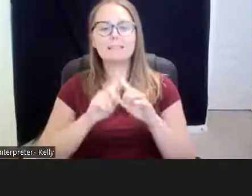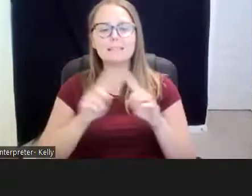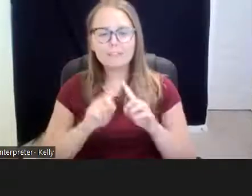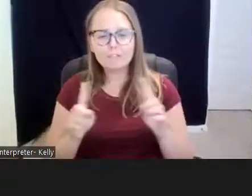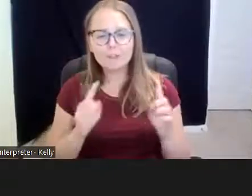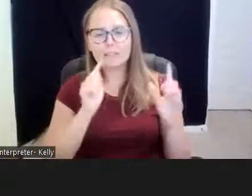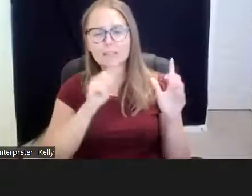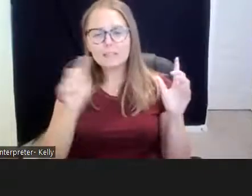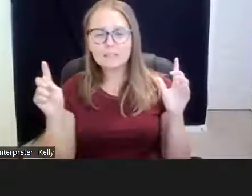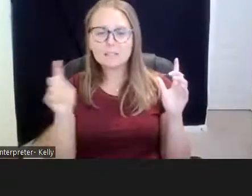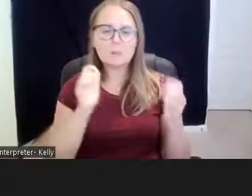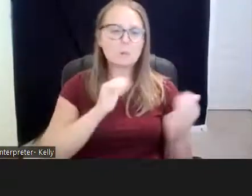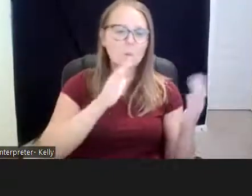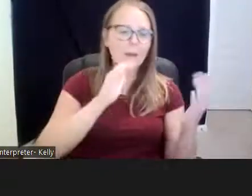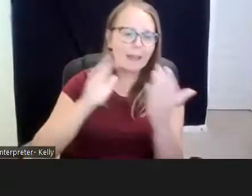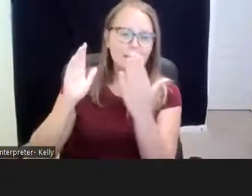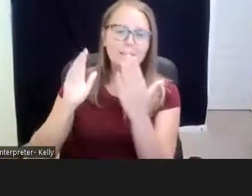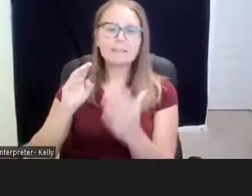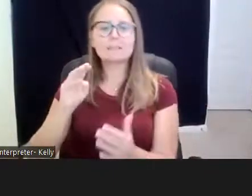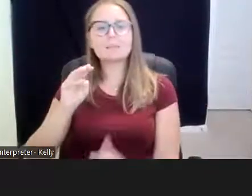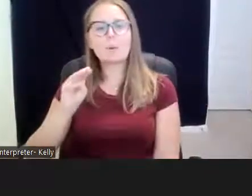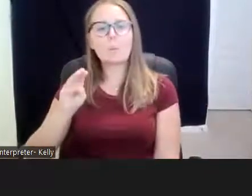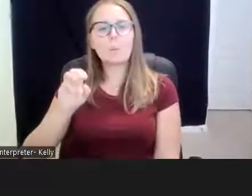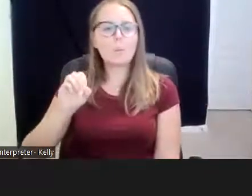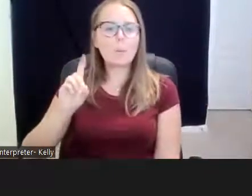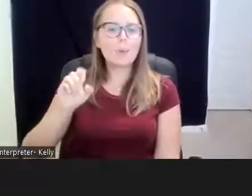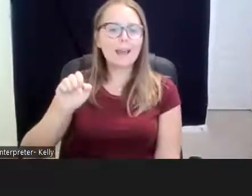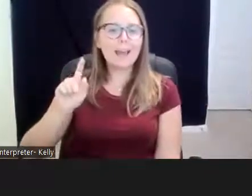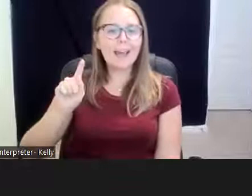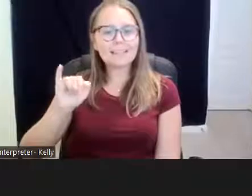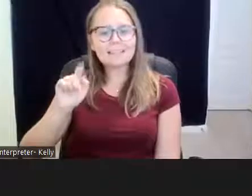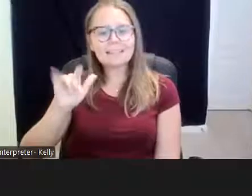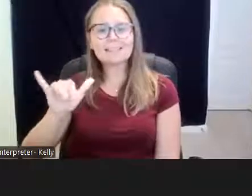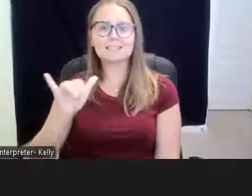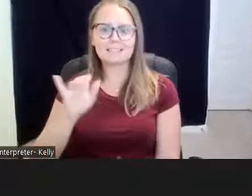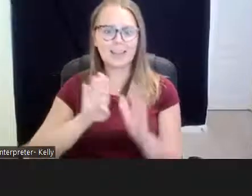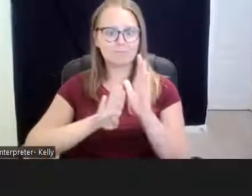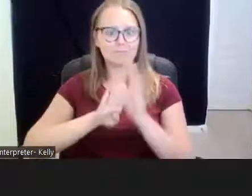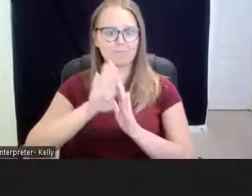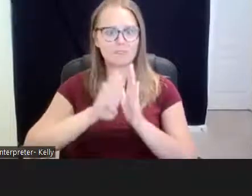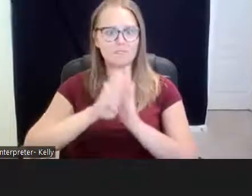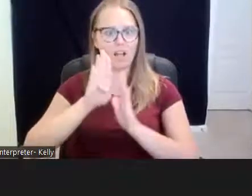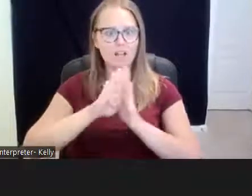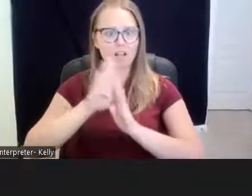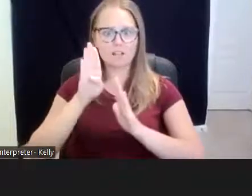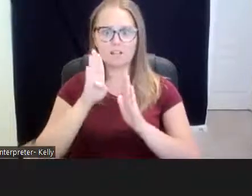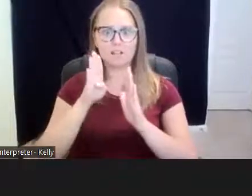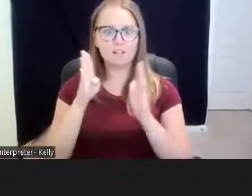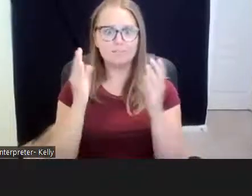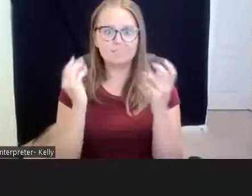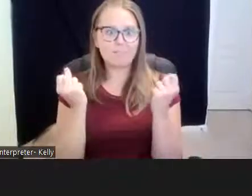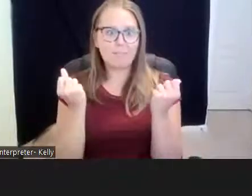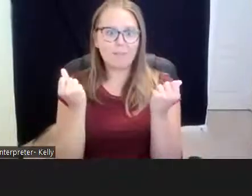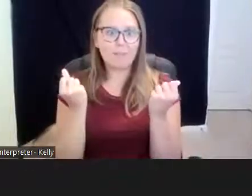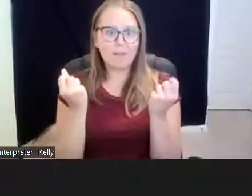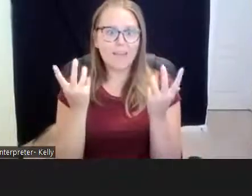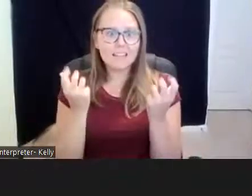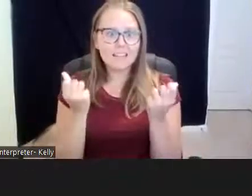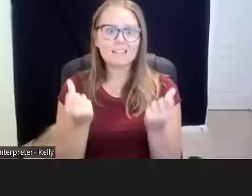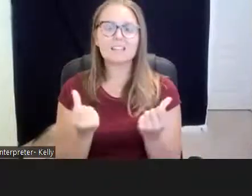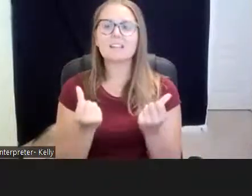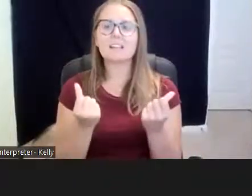ways and modalities that are being developed, and so it